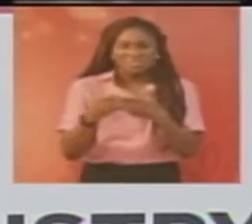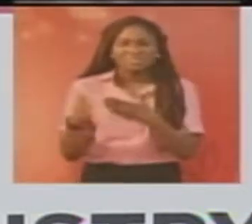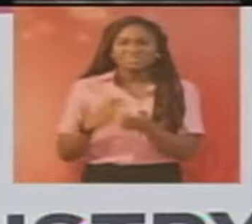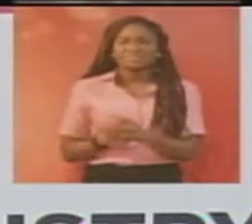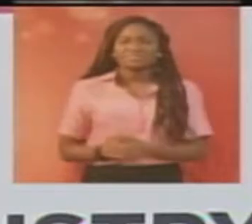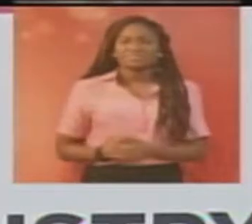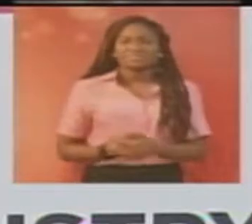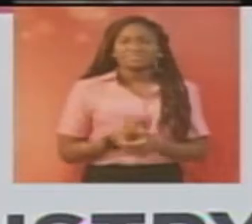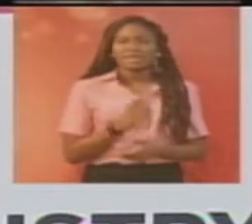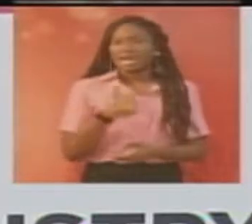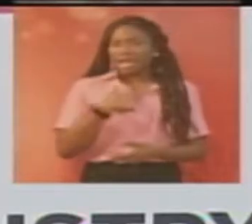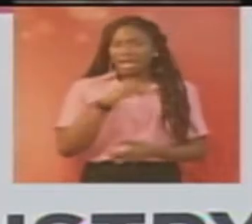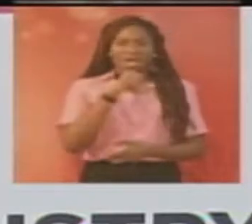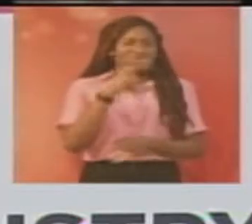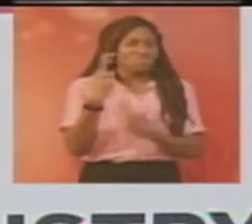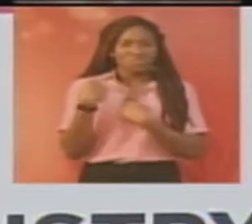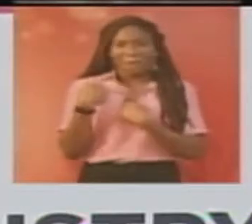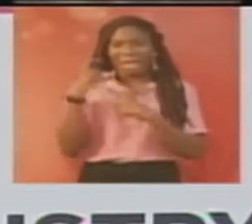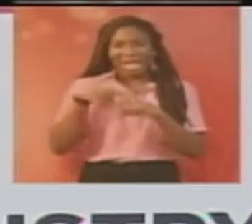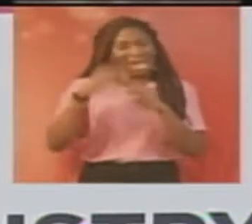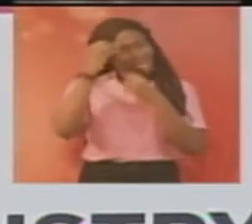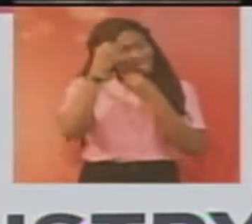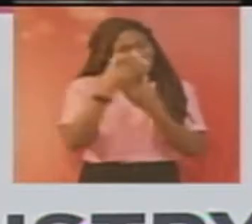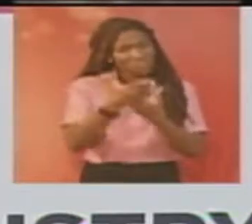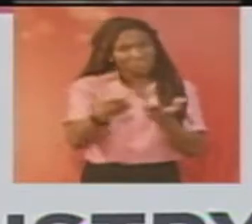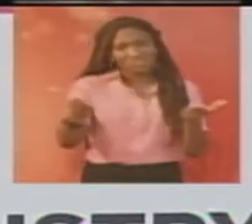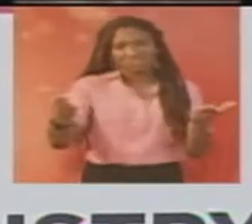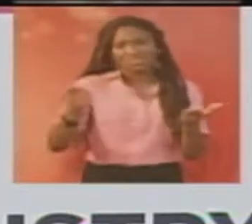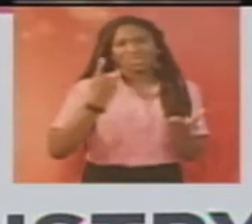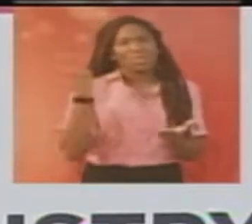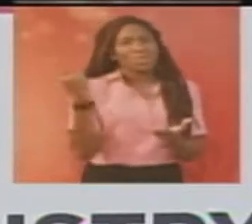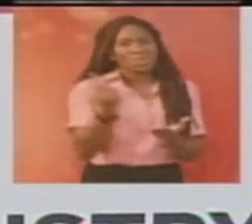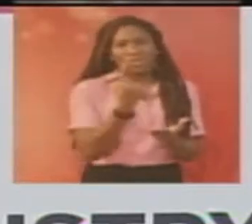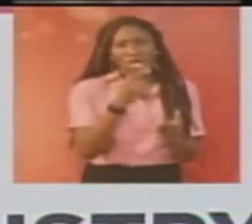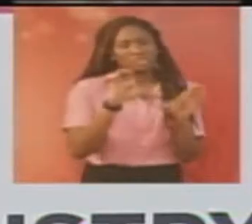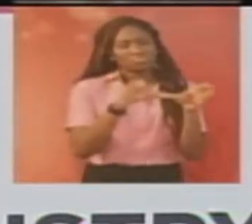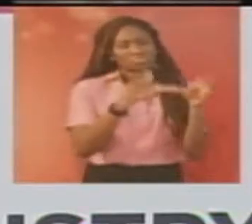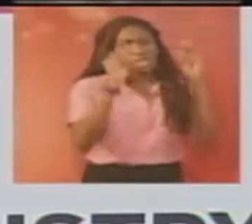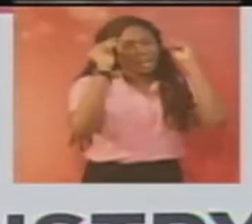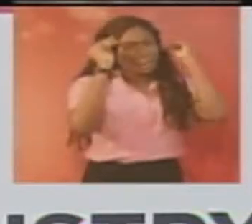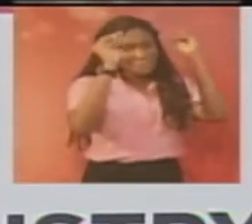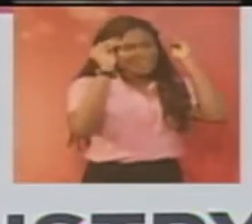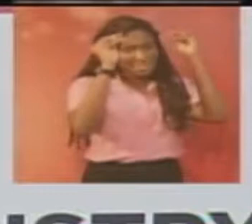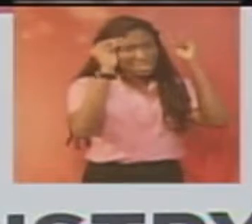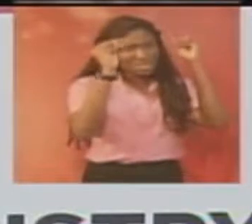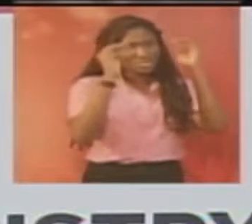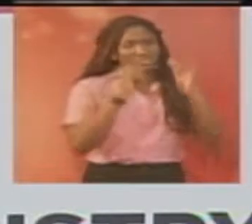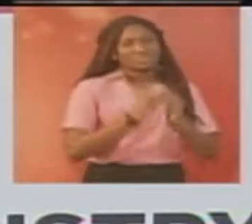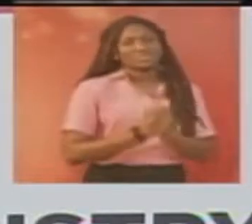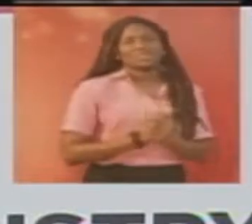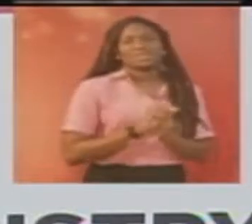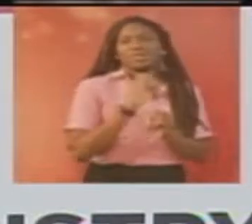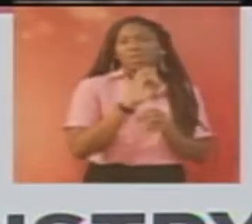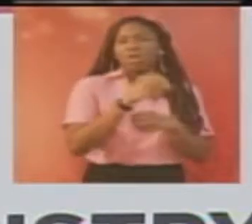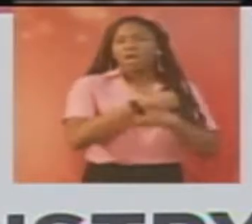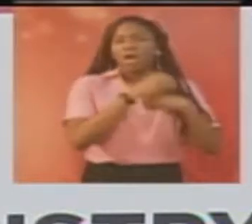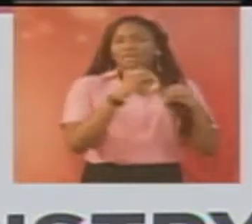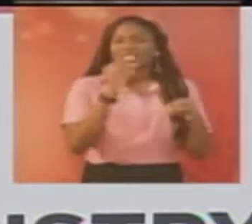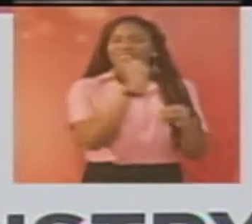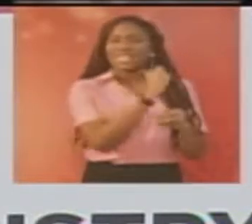lies outside of my ability to give a response at this point in time and would likely lie directly with the Office of the Attorney